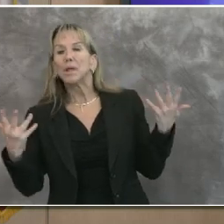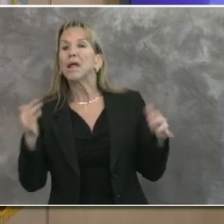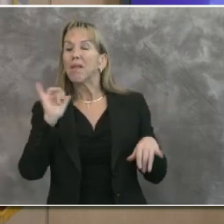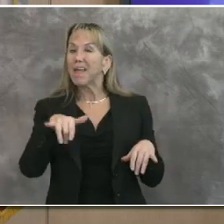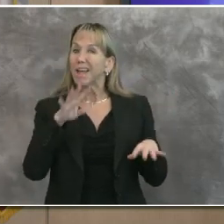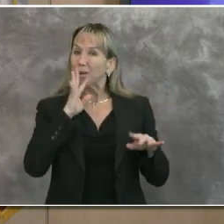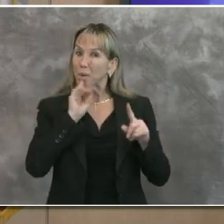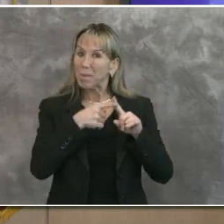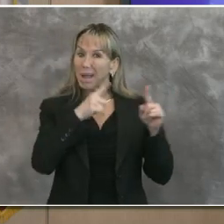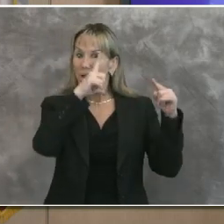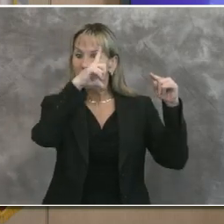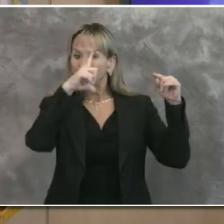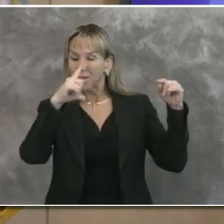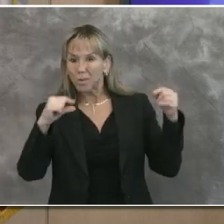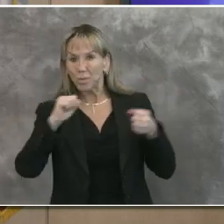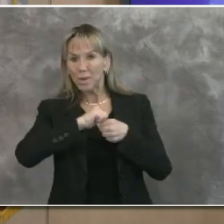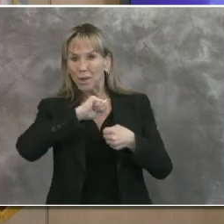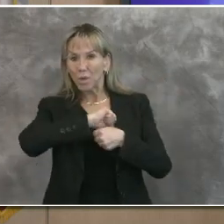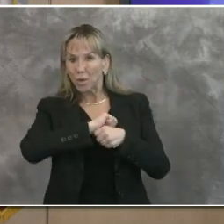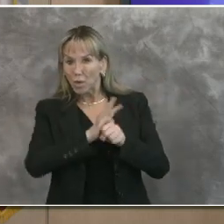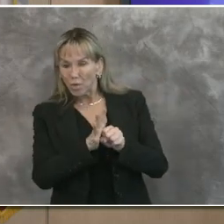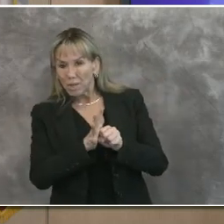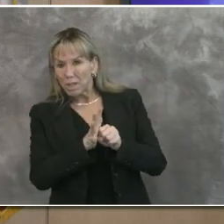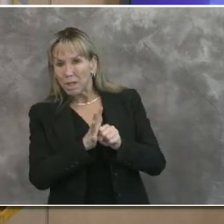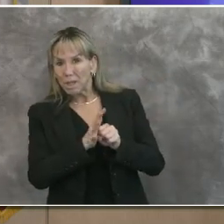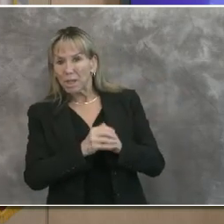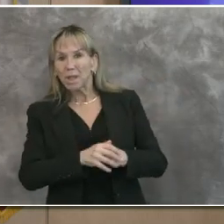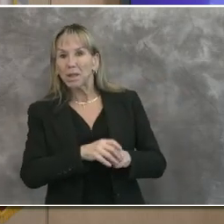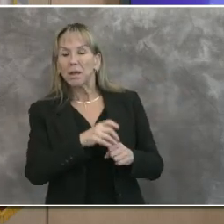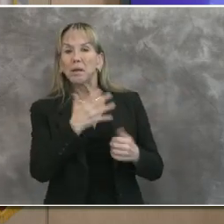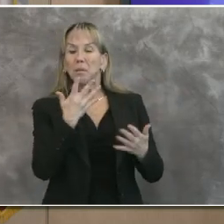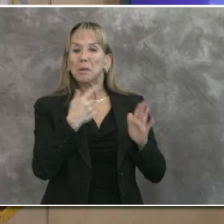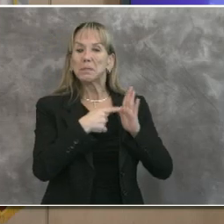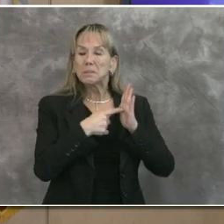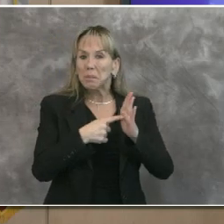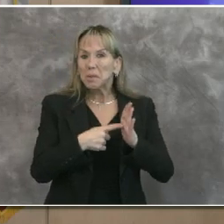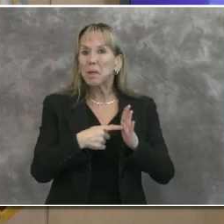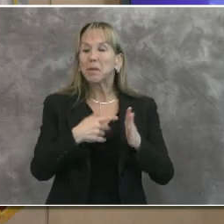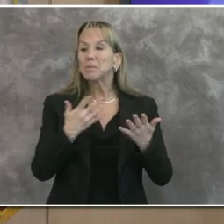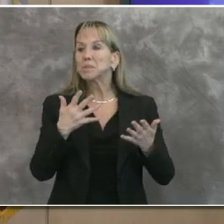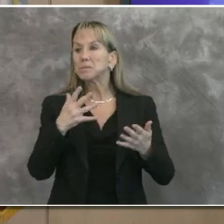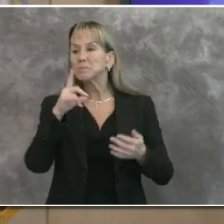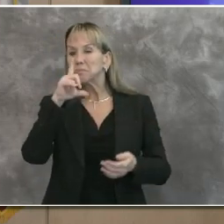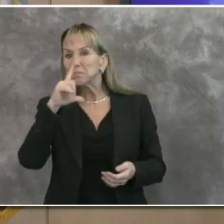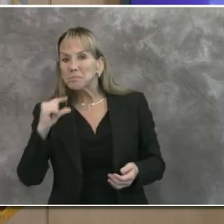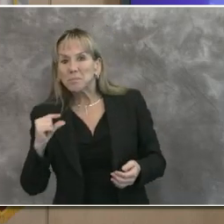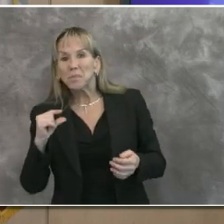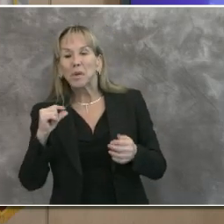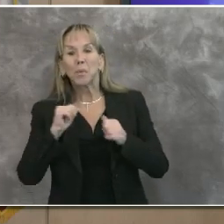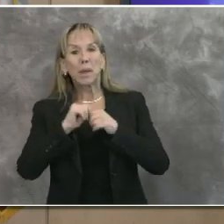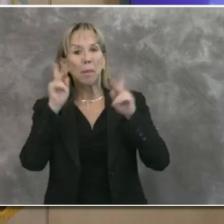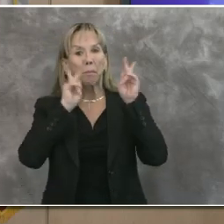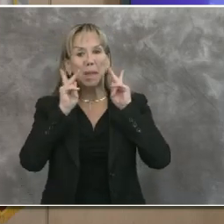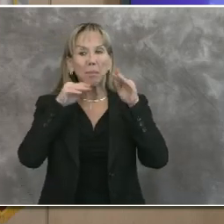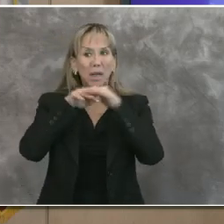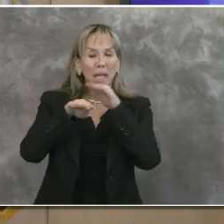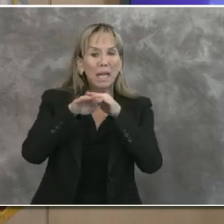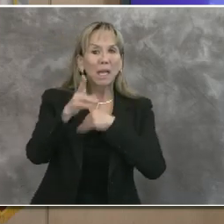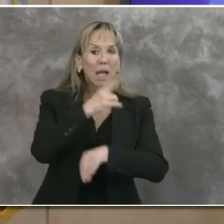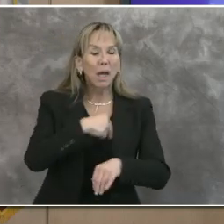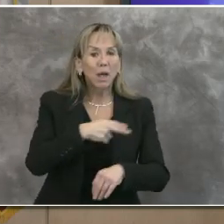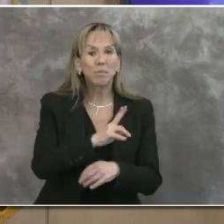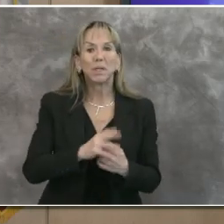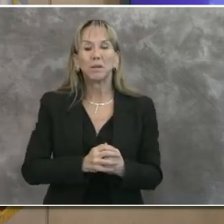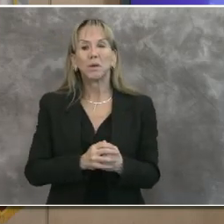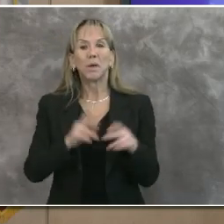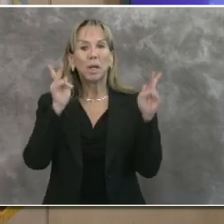downward trajectory in COVID symptoms, people coming into the hospital, downward trajectory of